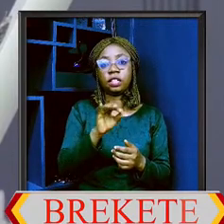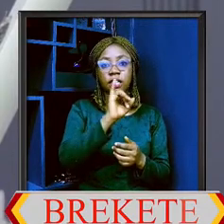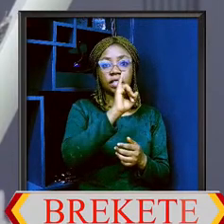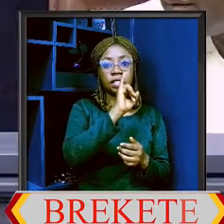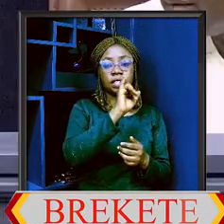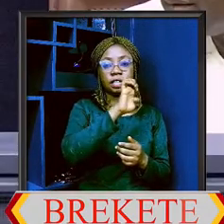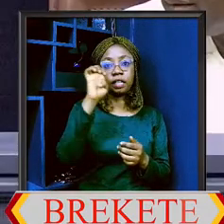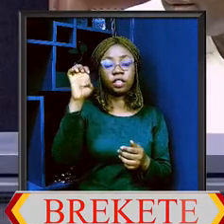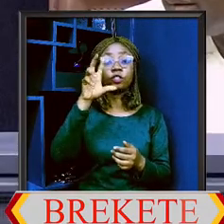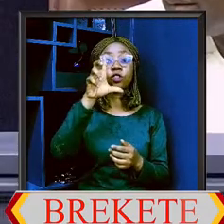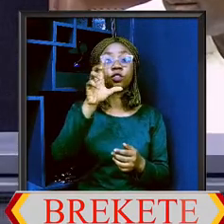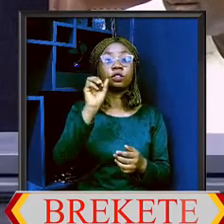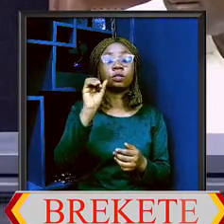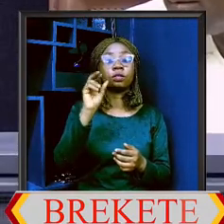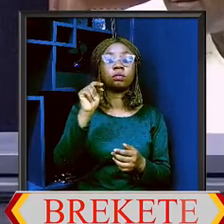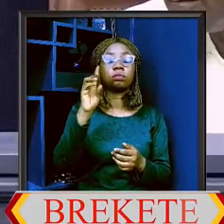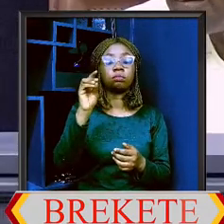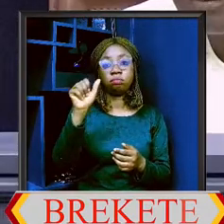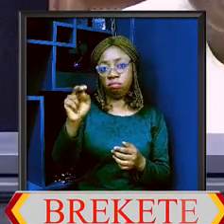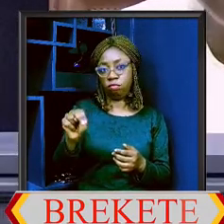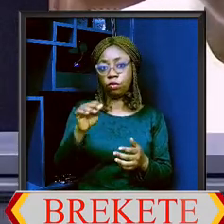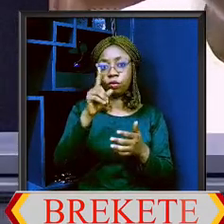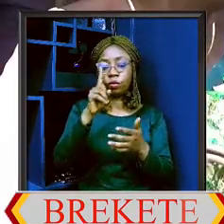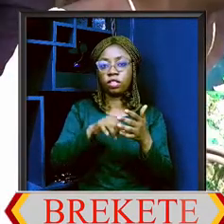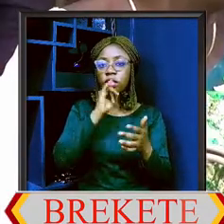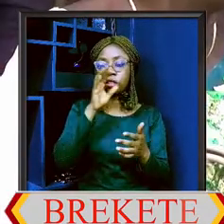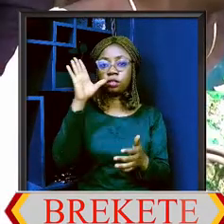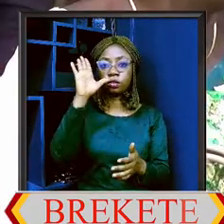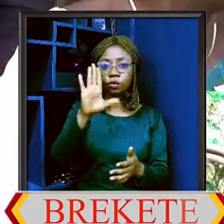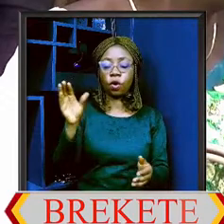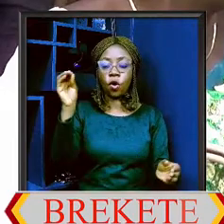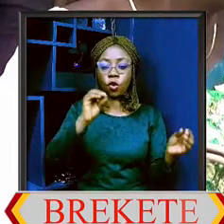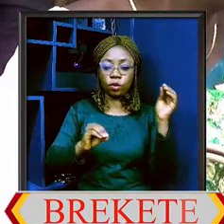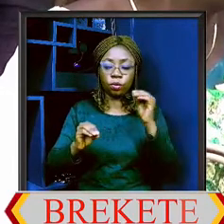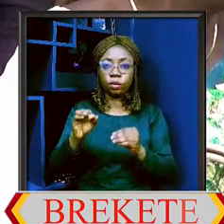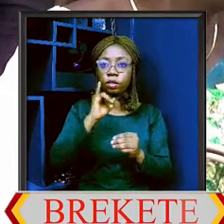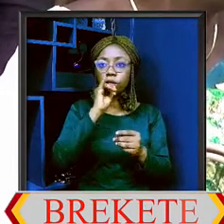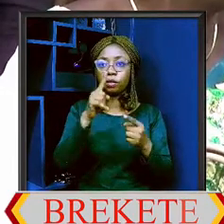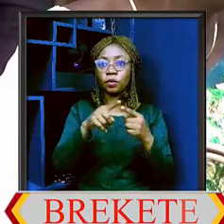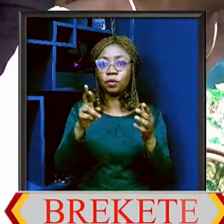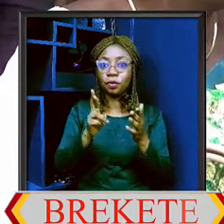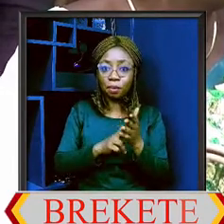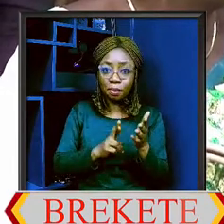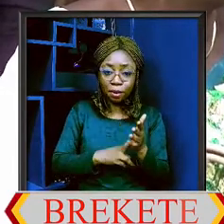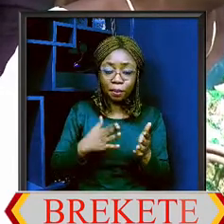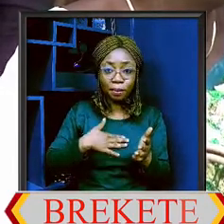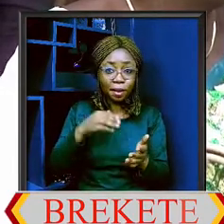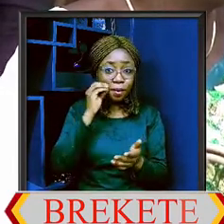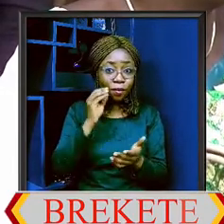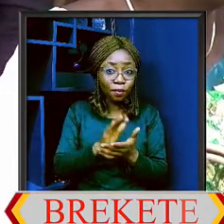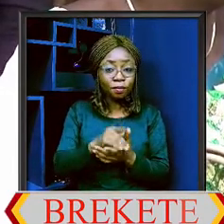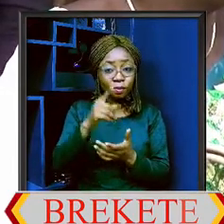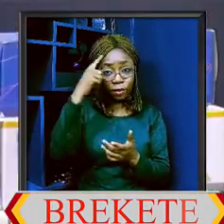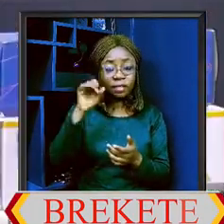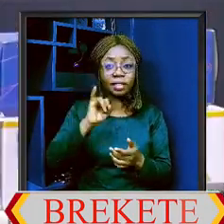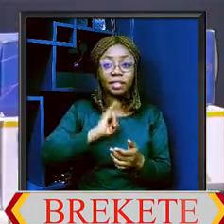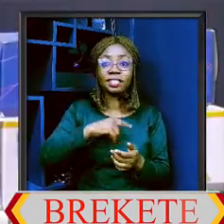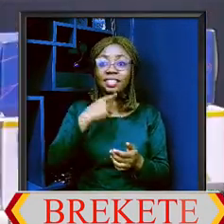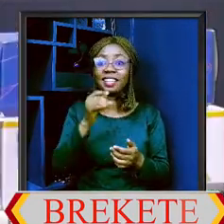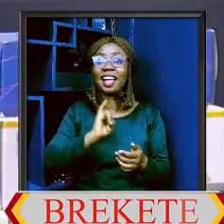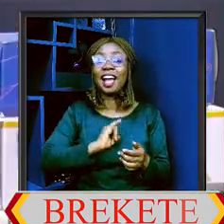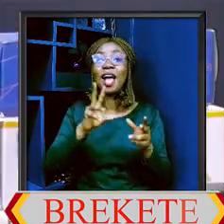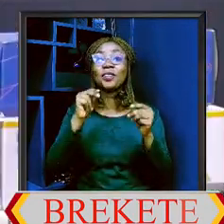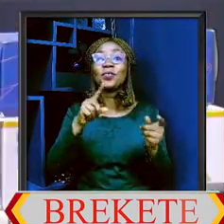London be your contrib my contrib is to report my wife because I school and she laugh